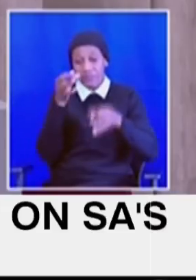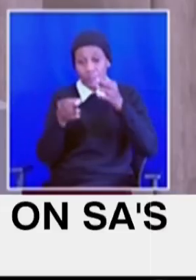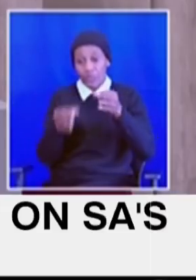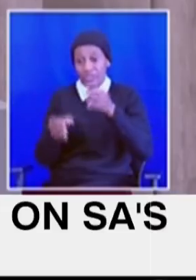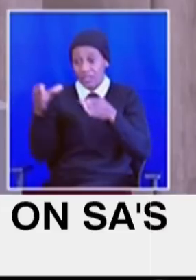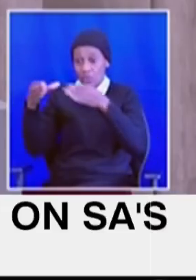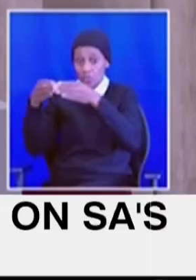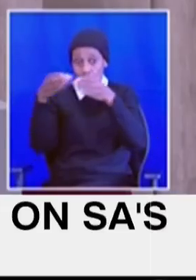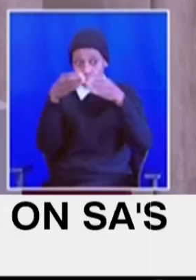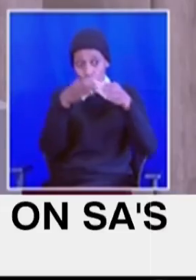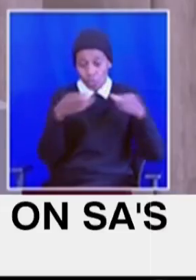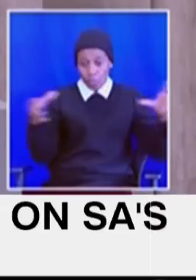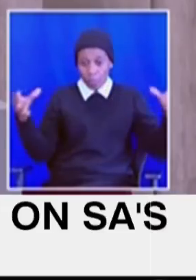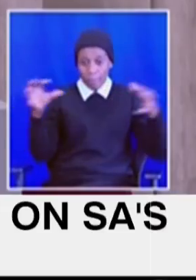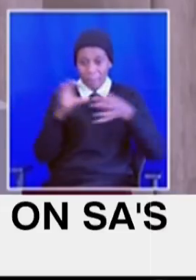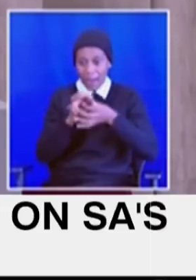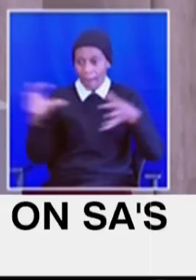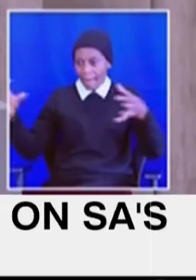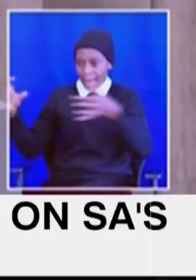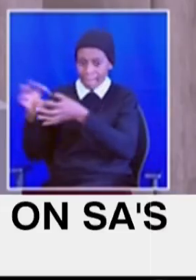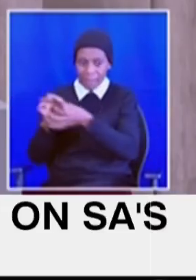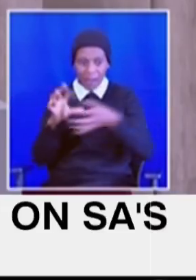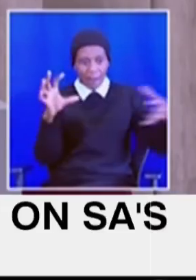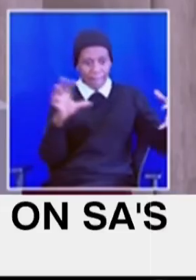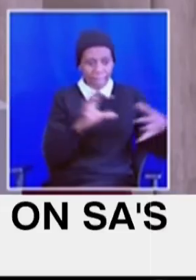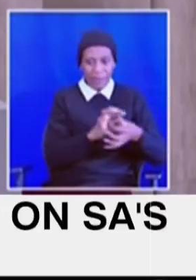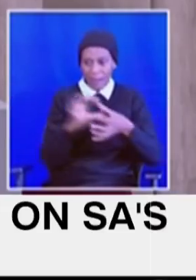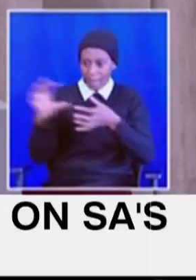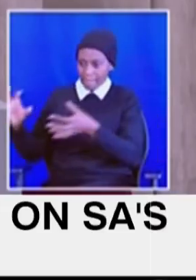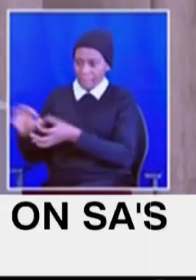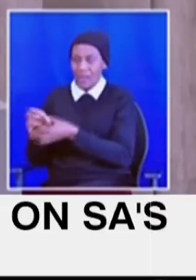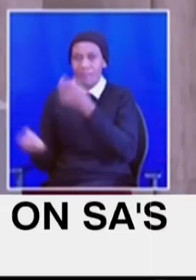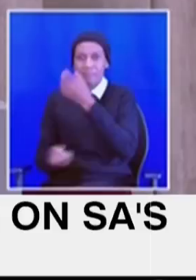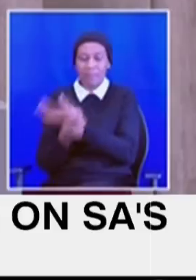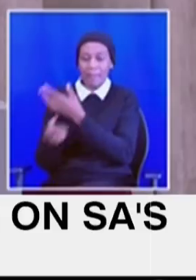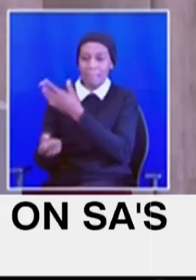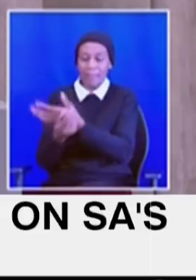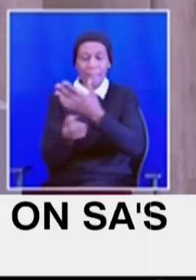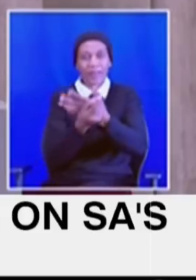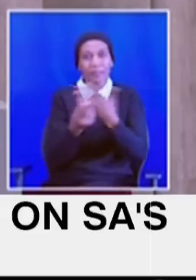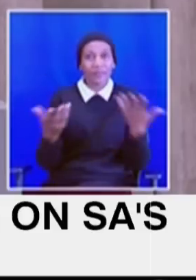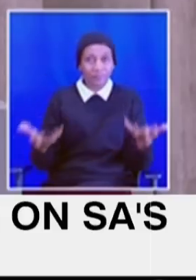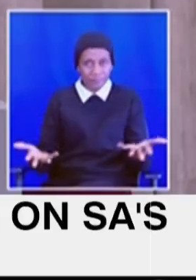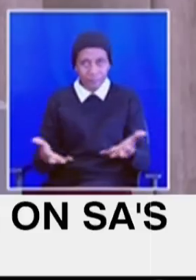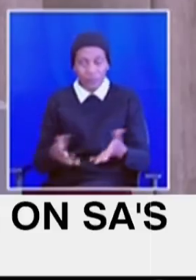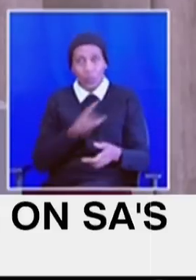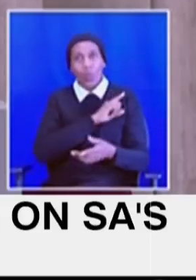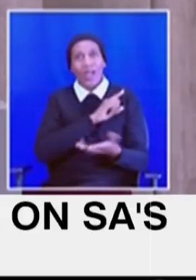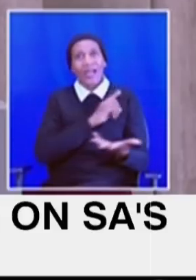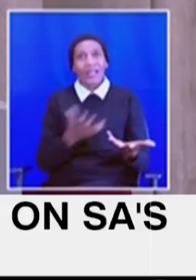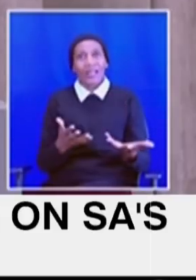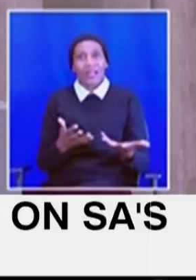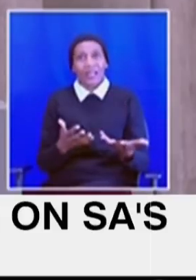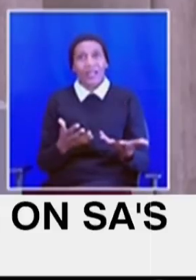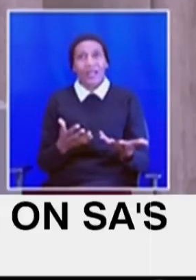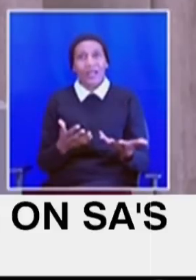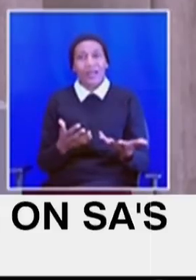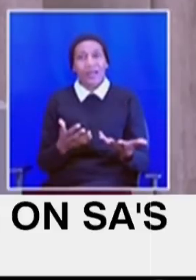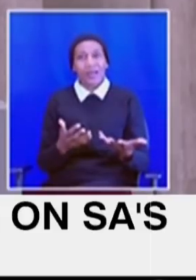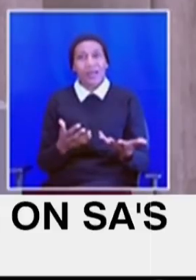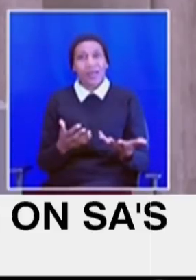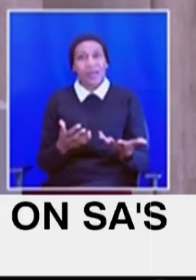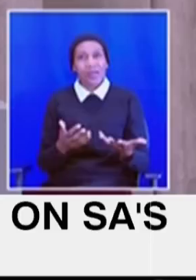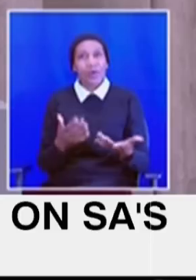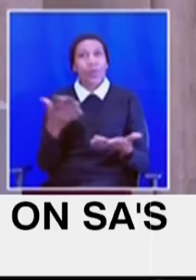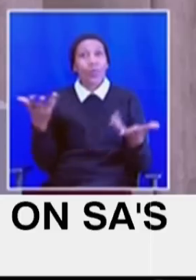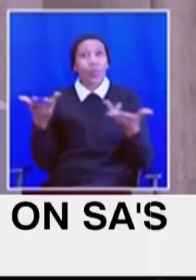among various political parties became necessary because of hung councils where